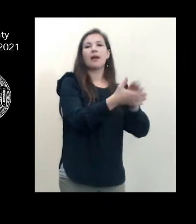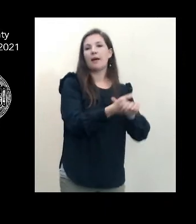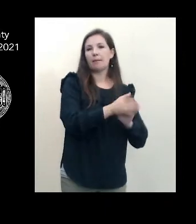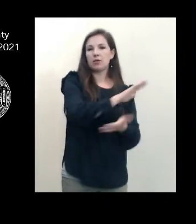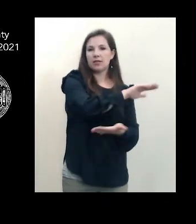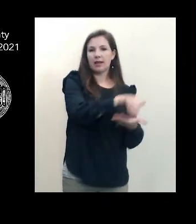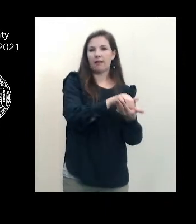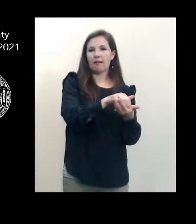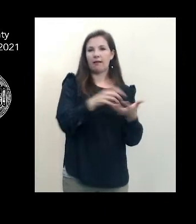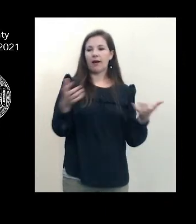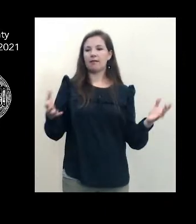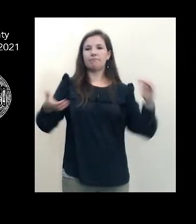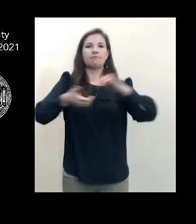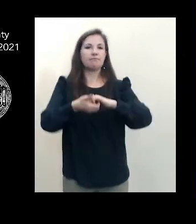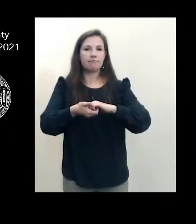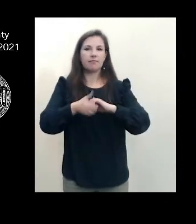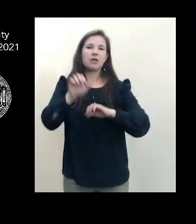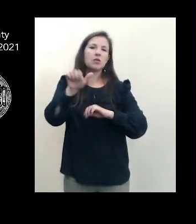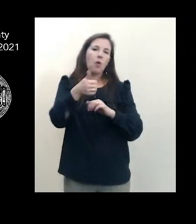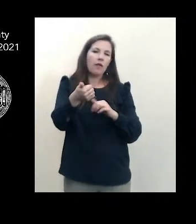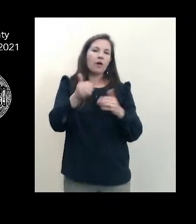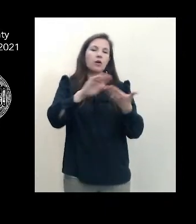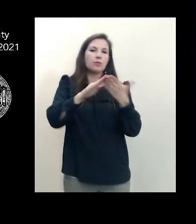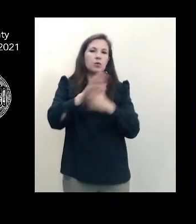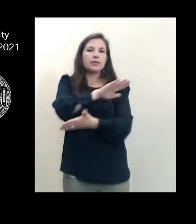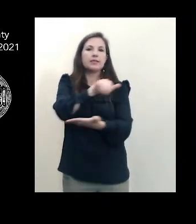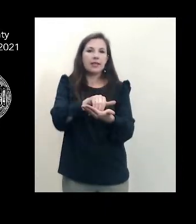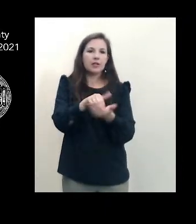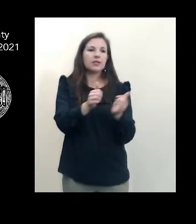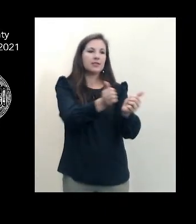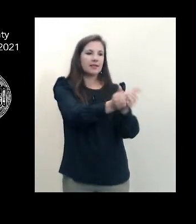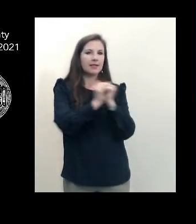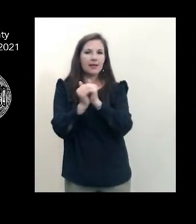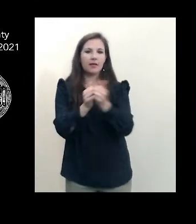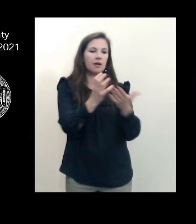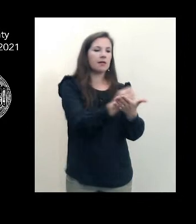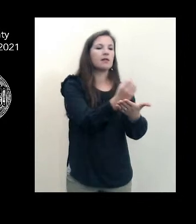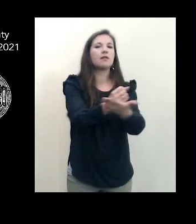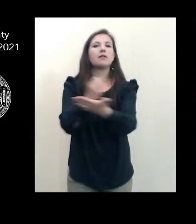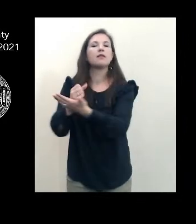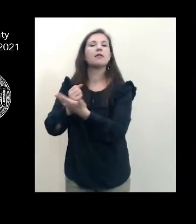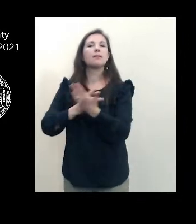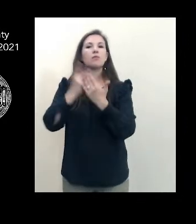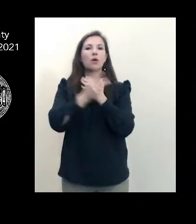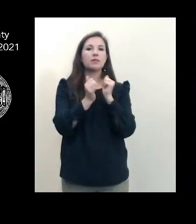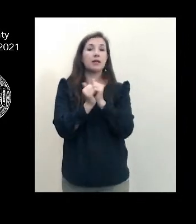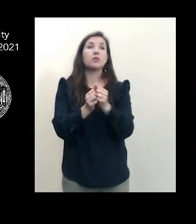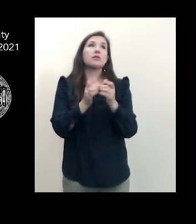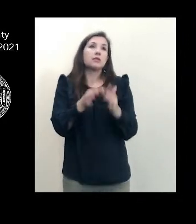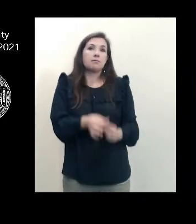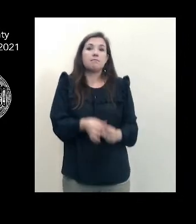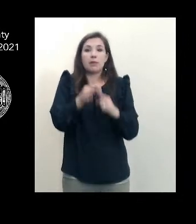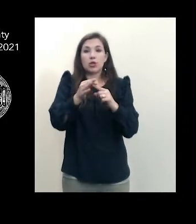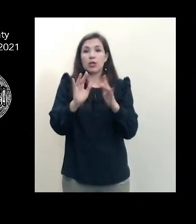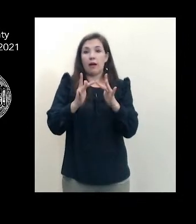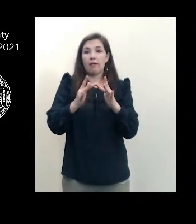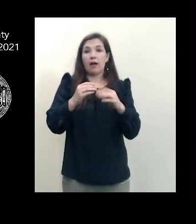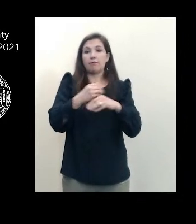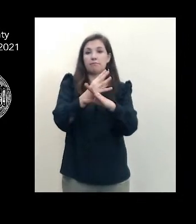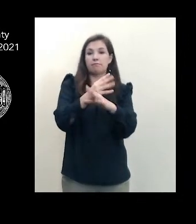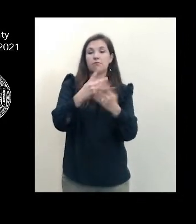Center, and so on, and other community centers, so that people can take advantage of all the programs that we have, especially a lot of virtual programs